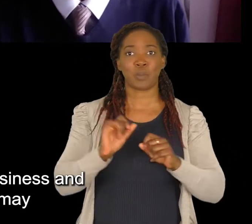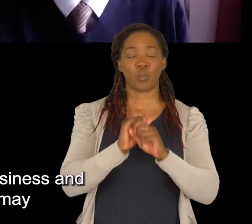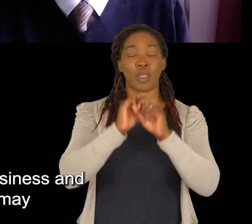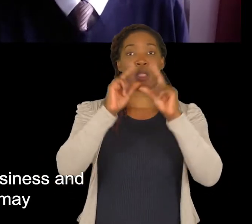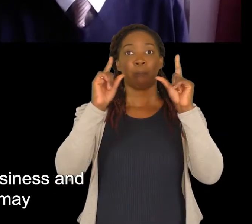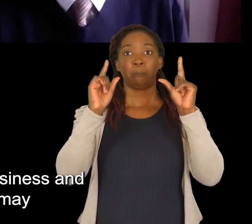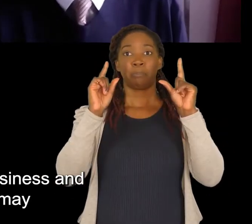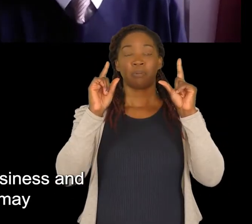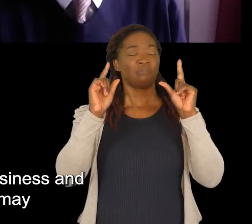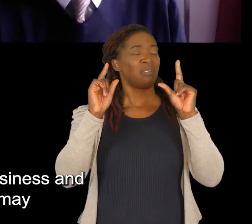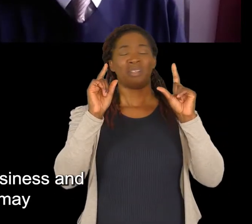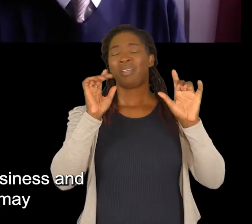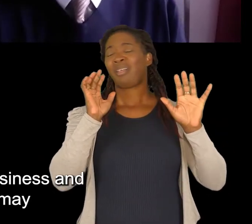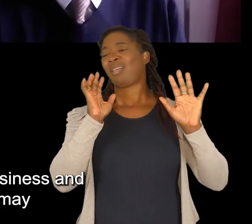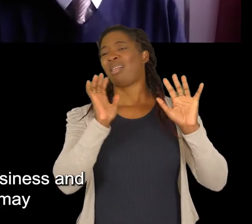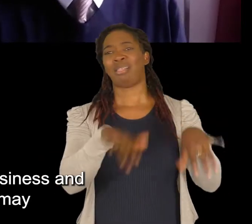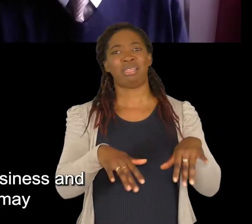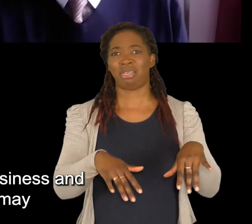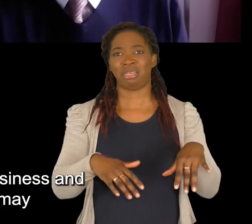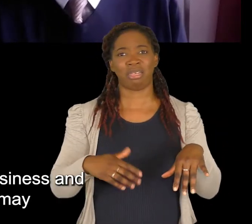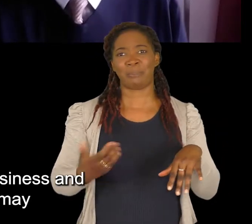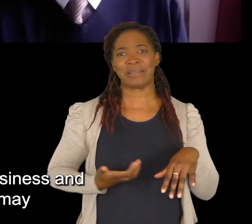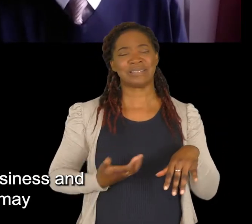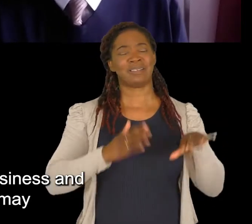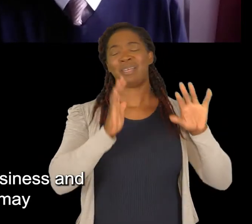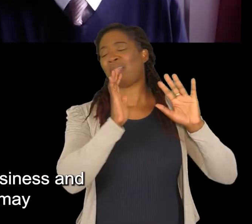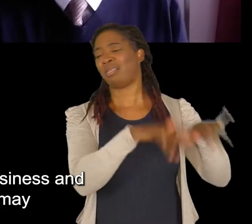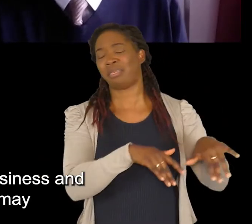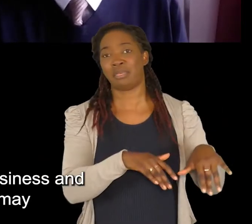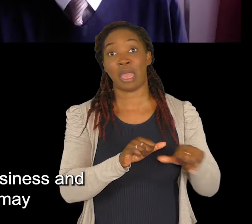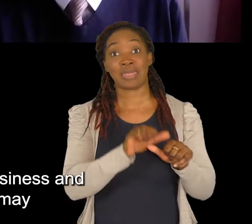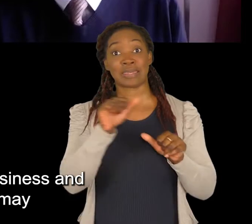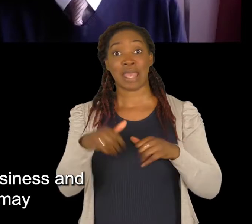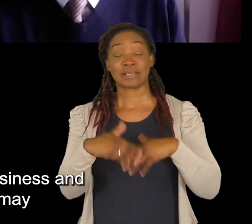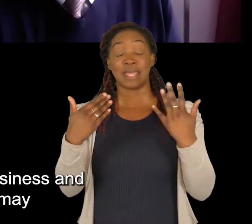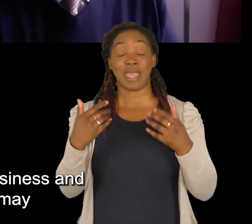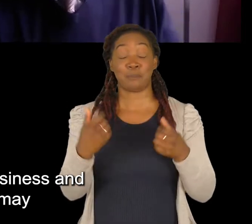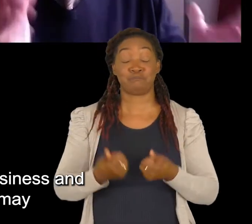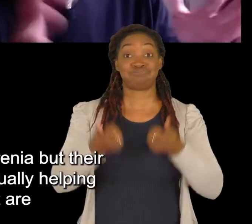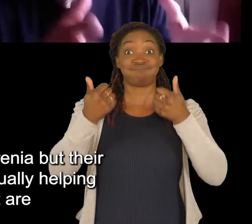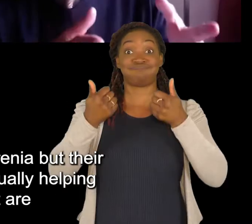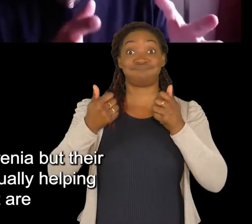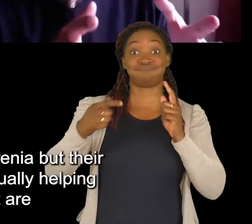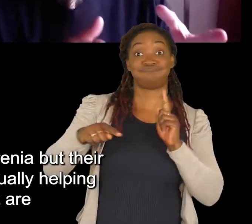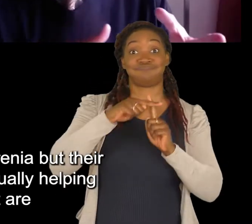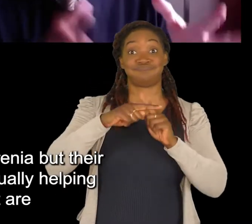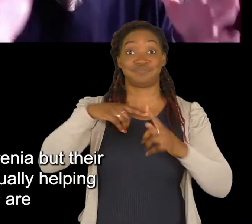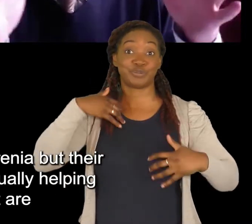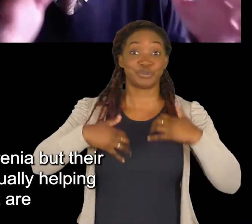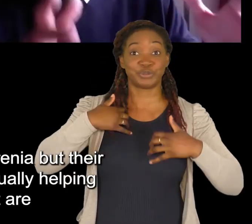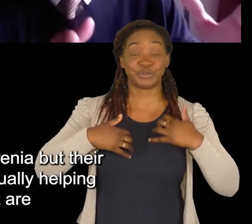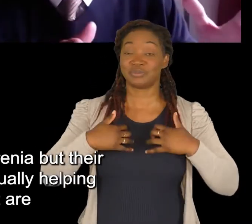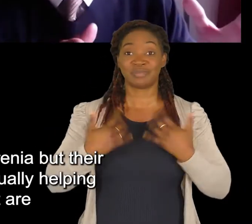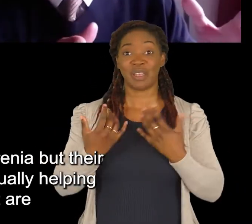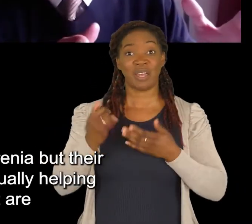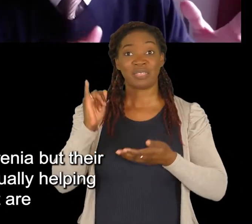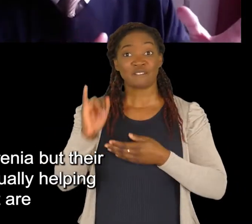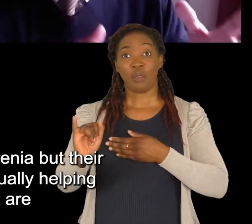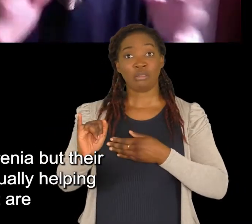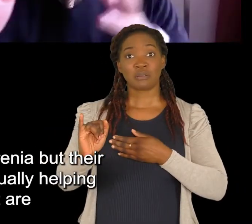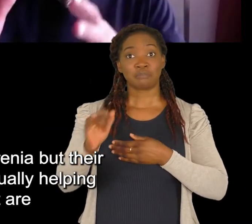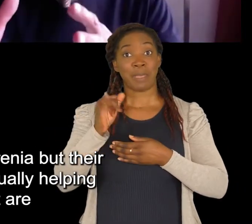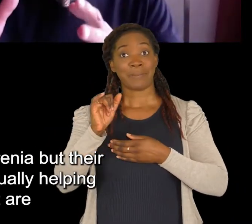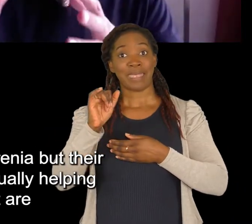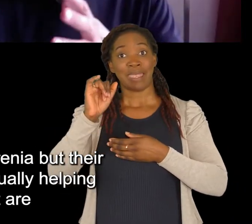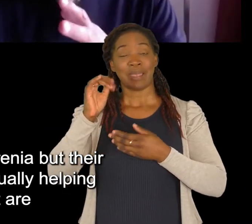one day and they don't even want to do their business. And the next day it's the best thing in the world, right? And that's not their fault. It's because they may have